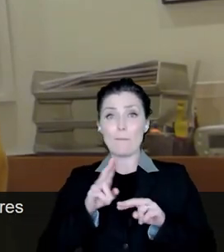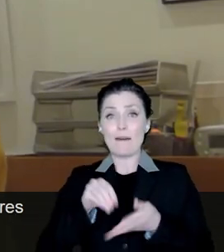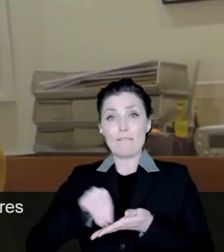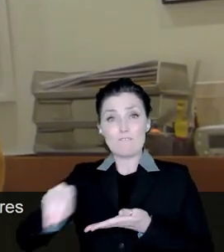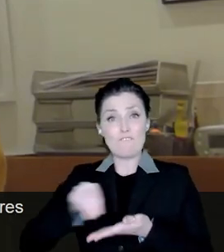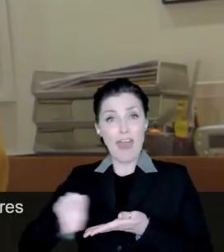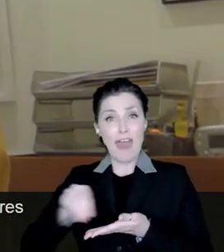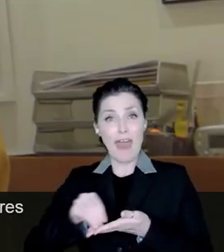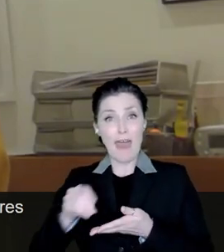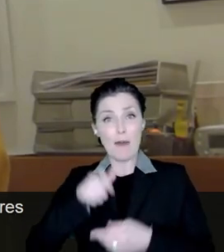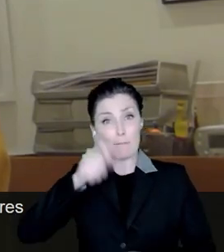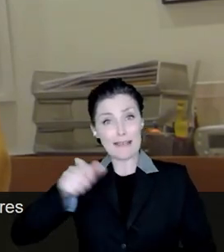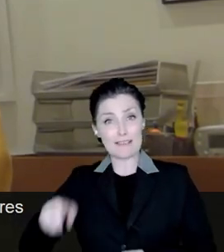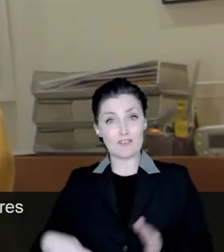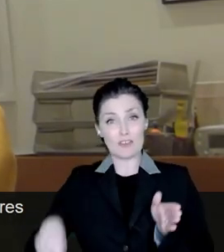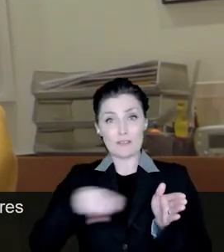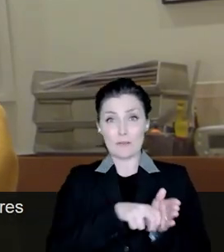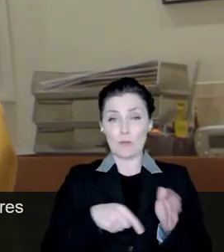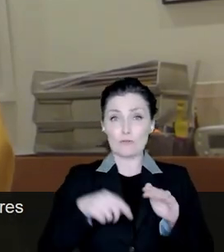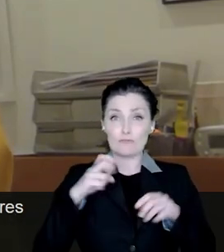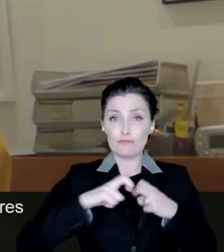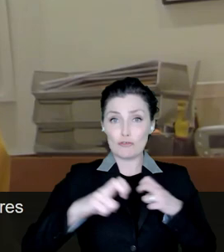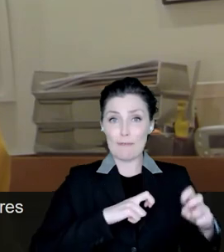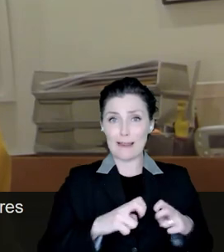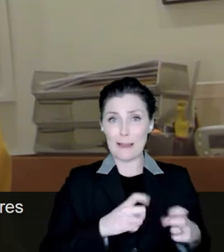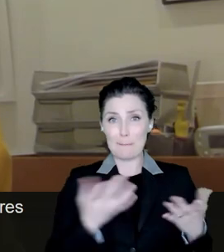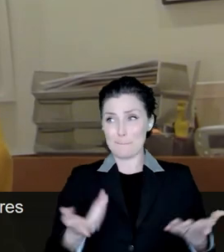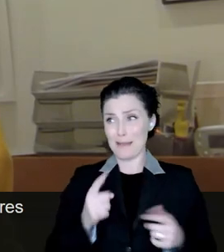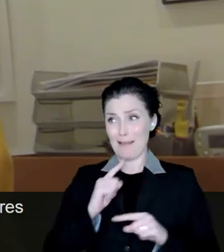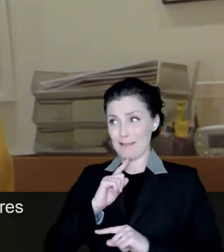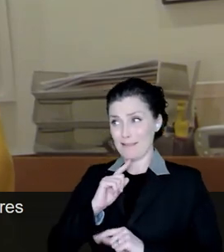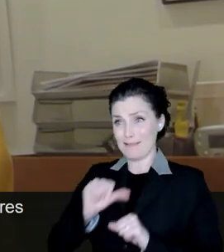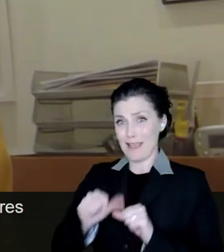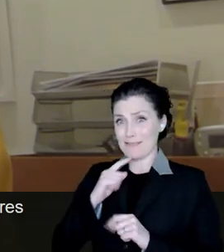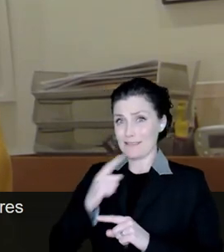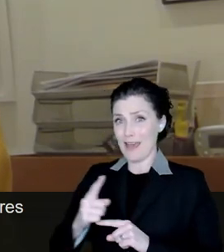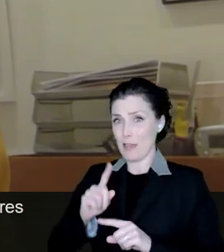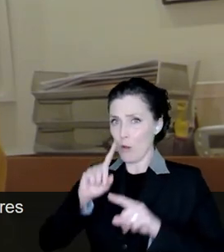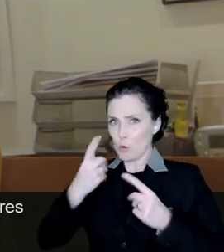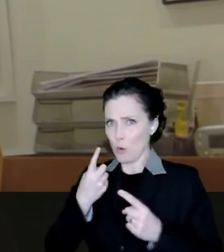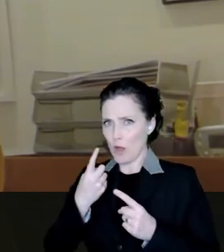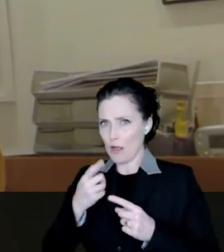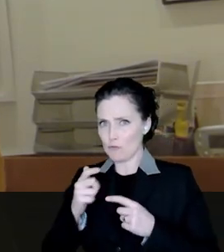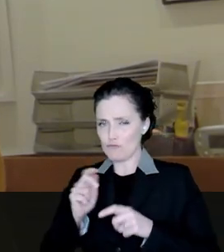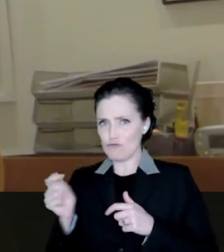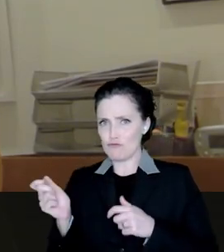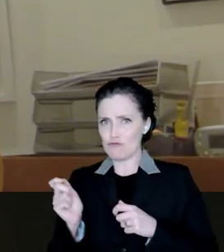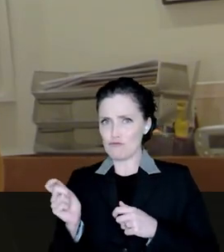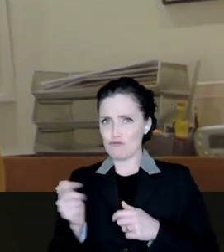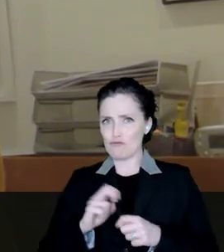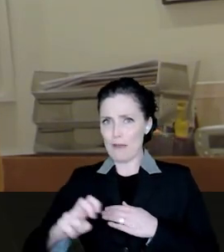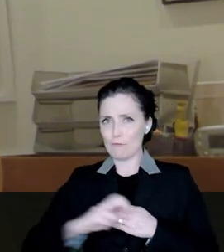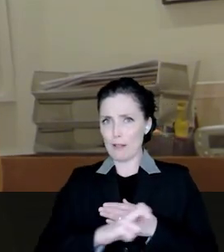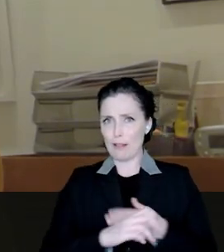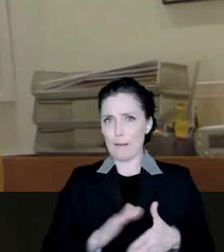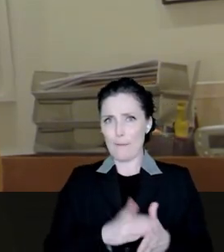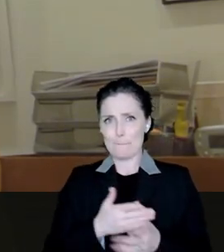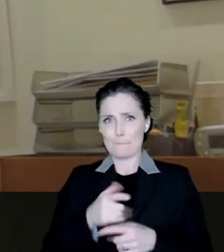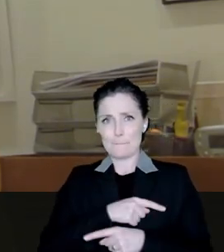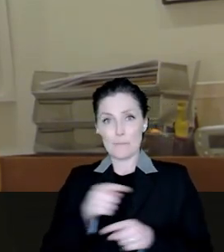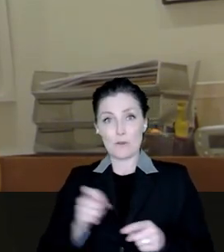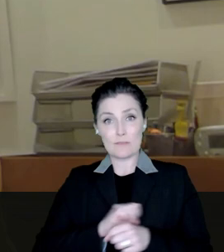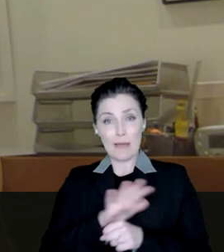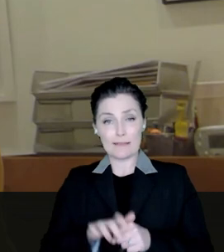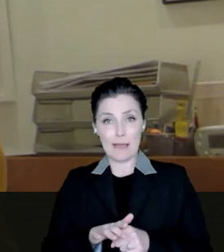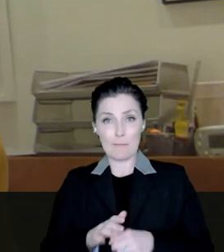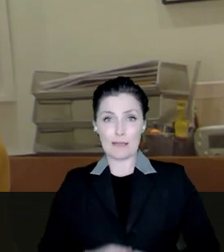So I think it's really important that the government should put money into our transport system. Every other world city has public money